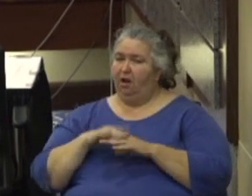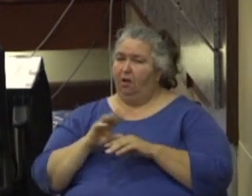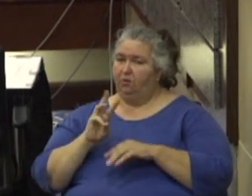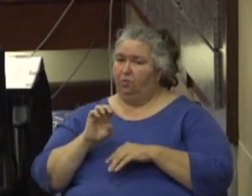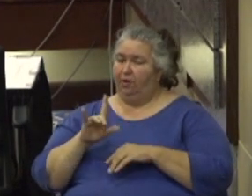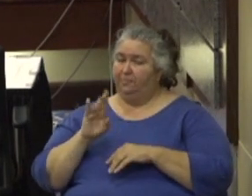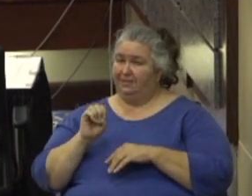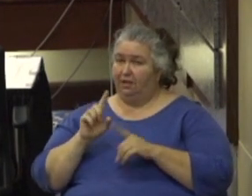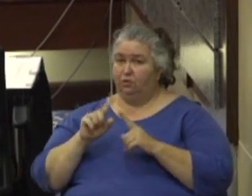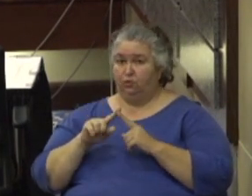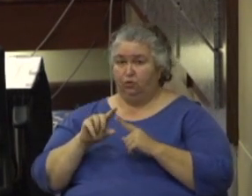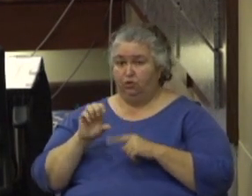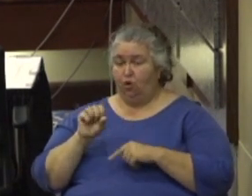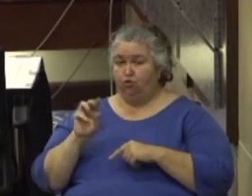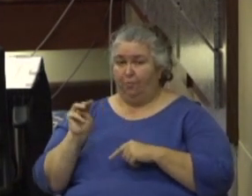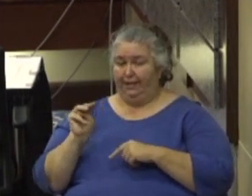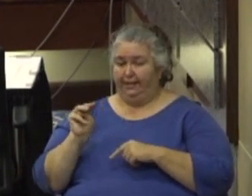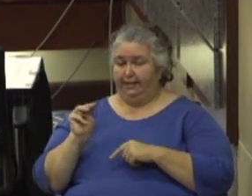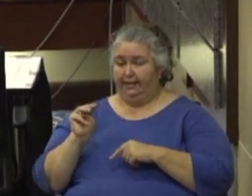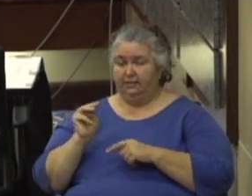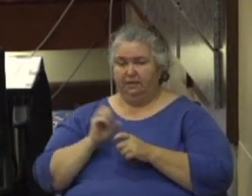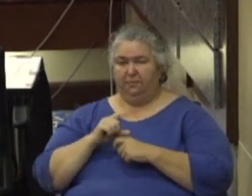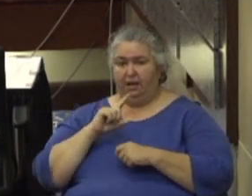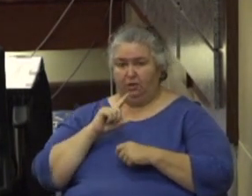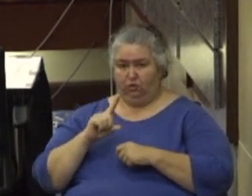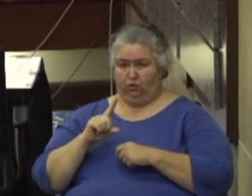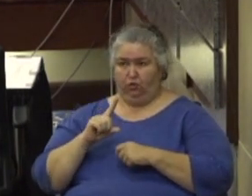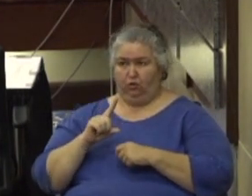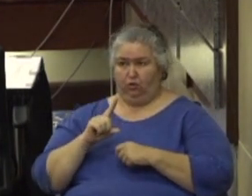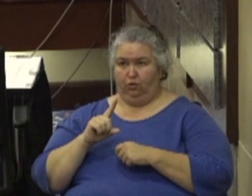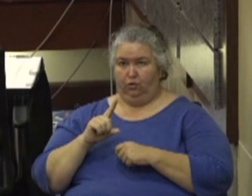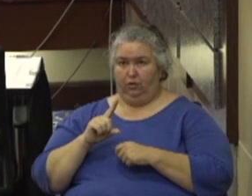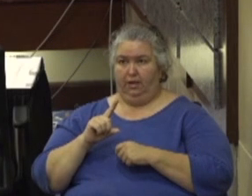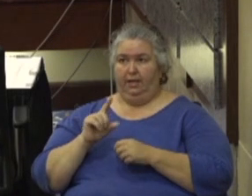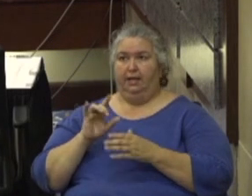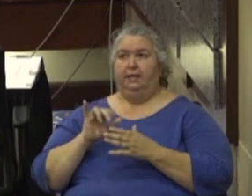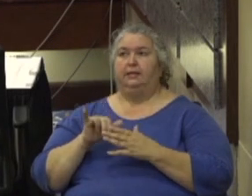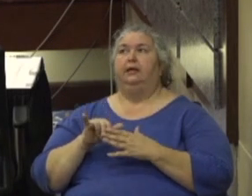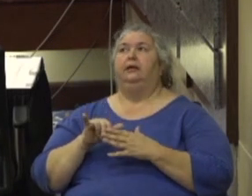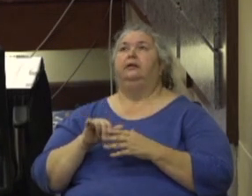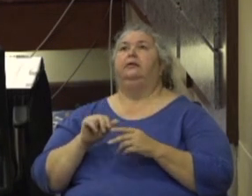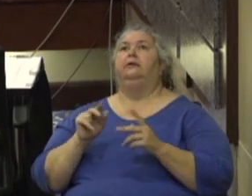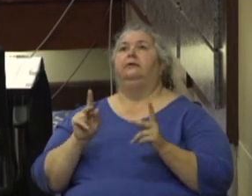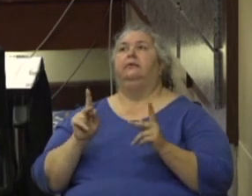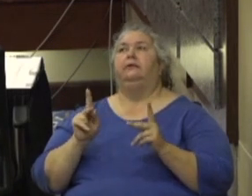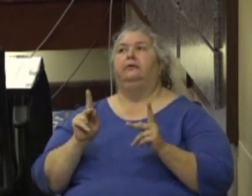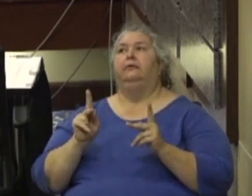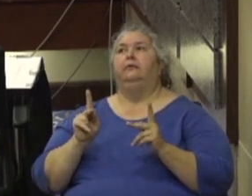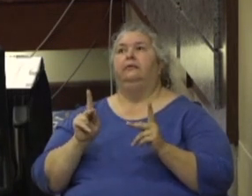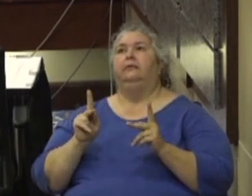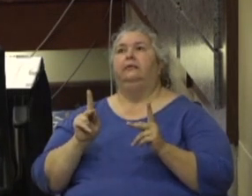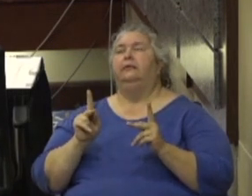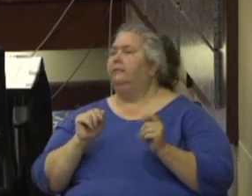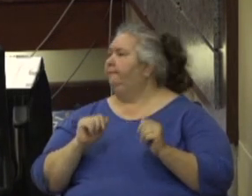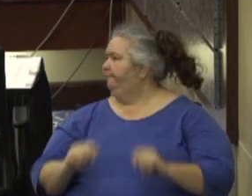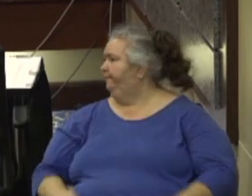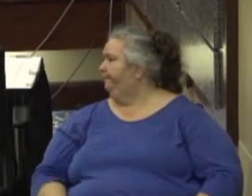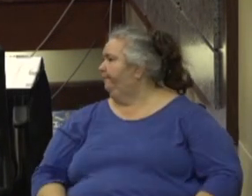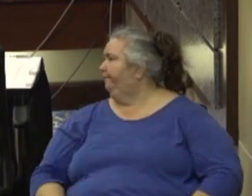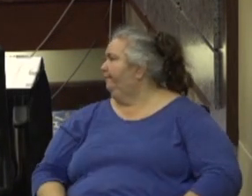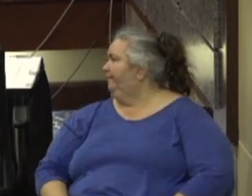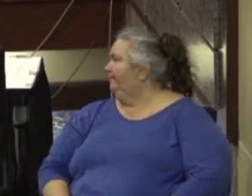social media to make sure that as people might be looking for some other information?